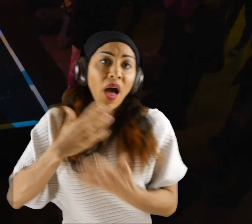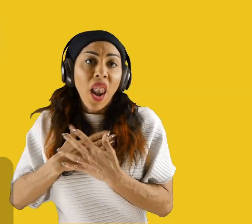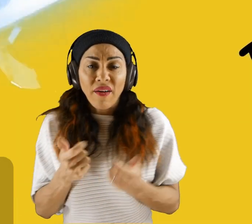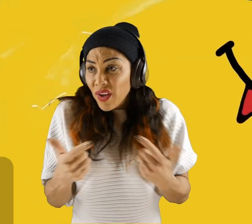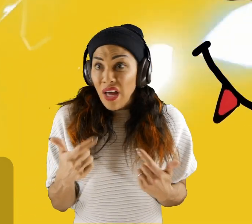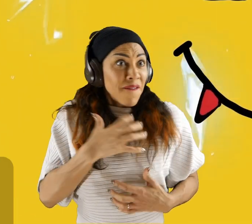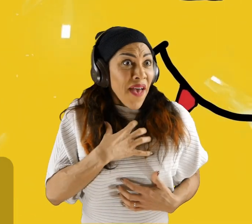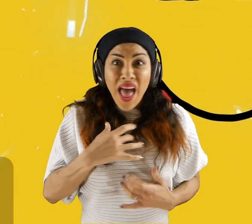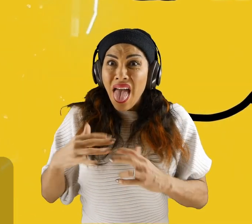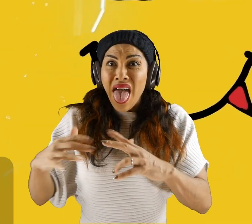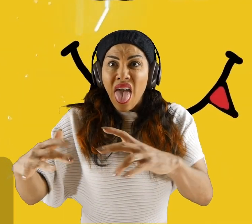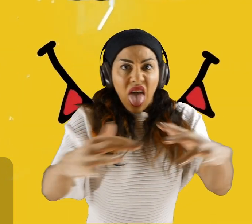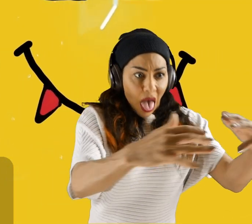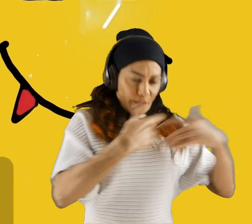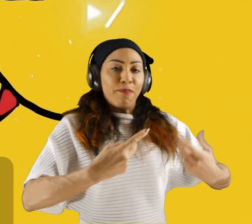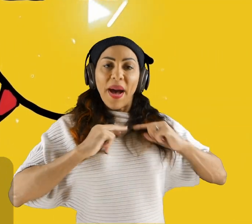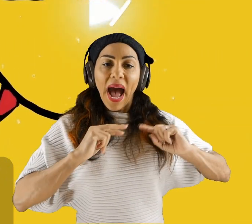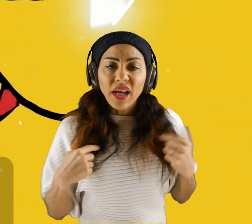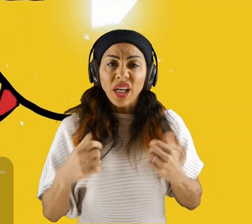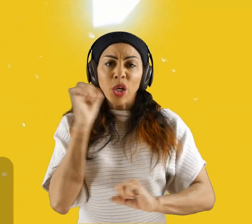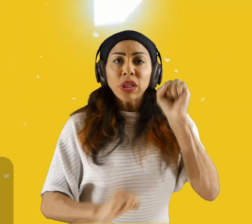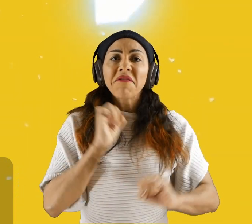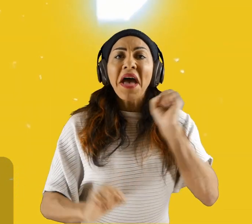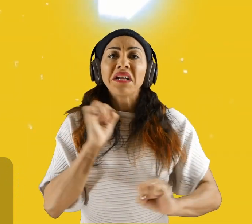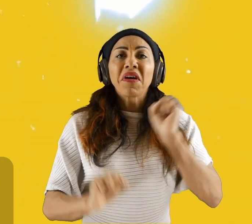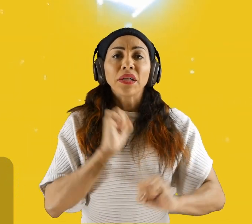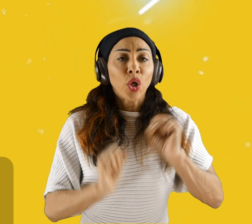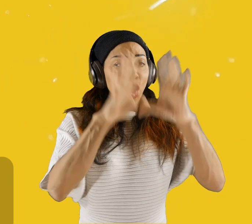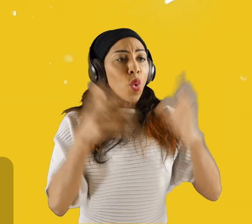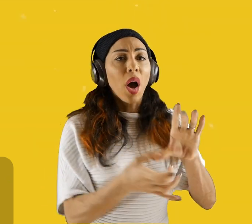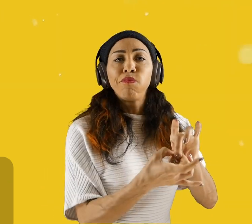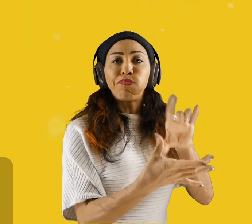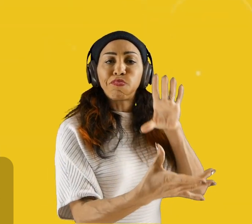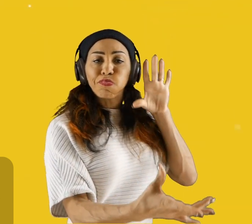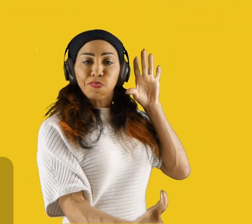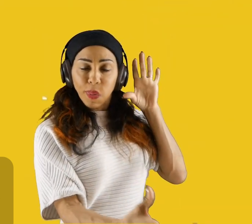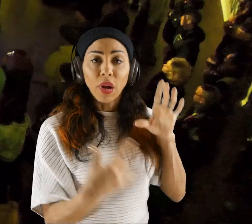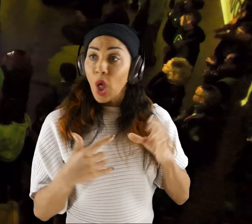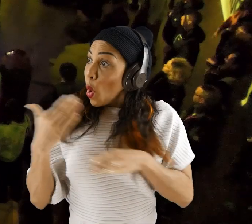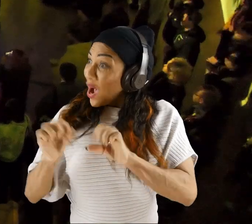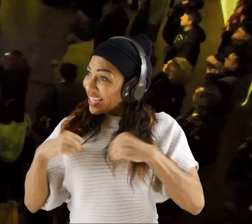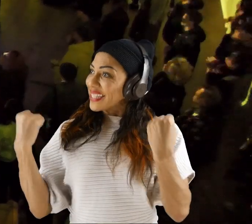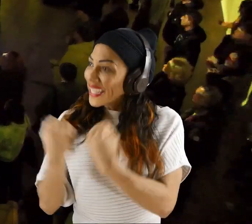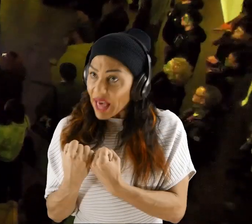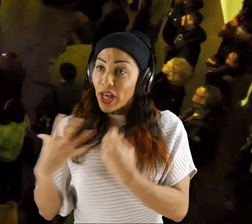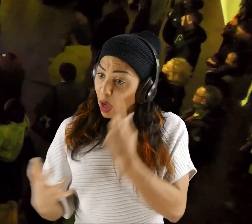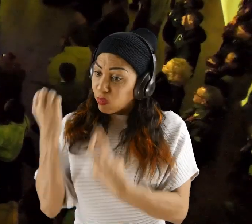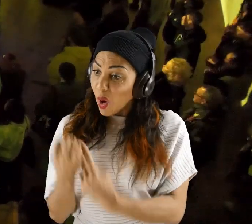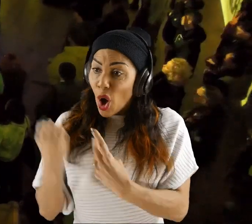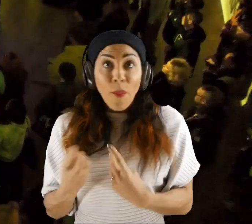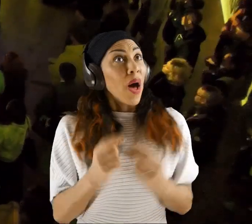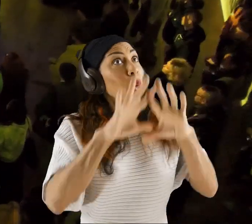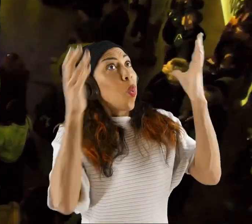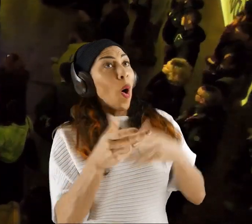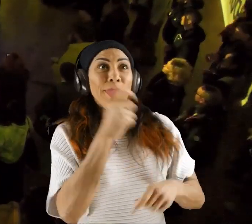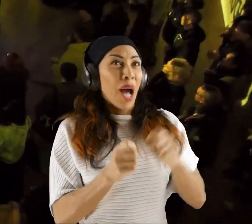enough love. You see, when you act from a place of fear, it just attracts fear to come back to us. When your defense mode's always on, then your connection with the world gets snuffed. You can move